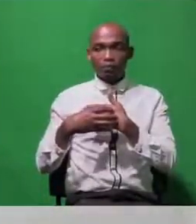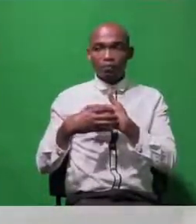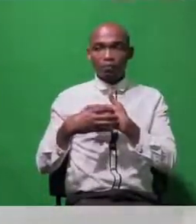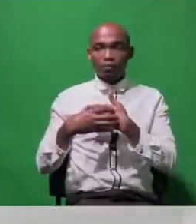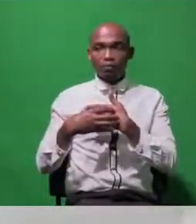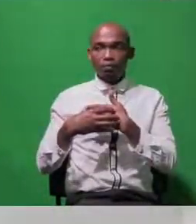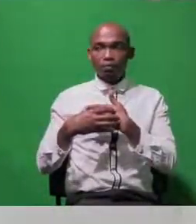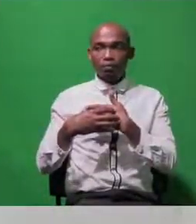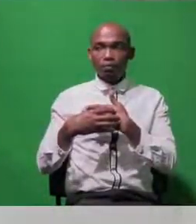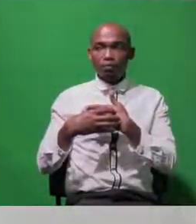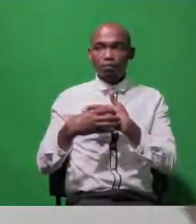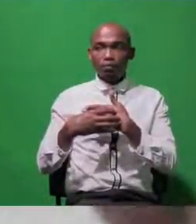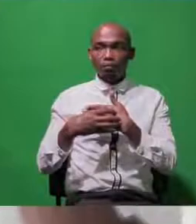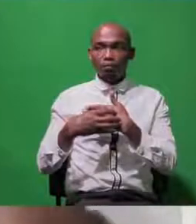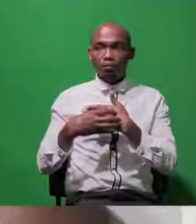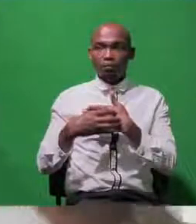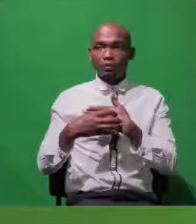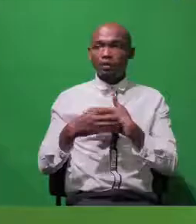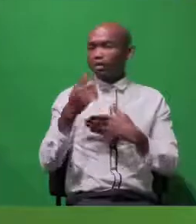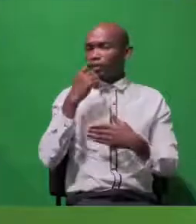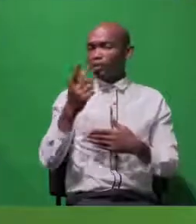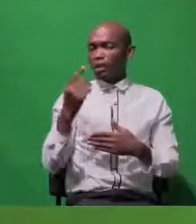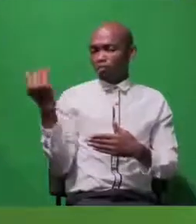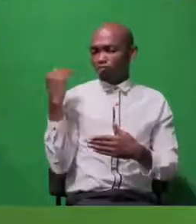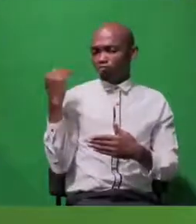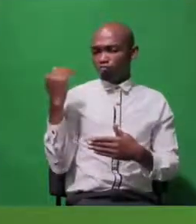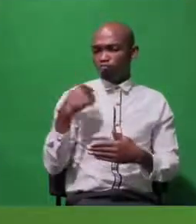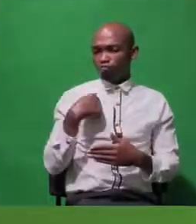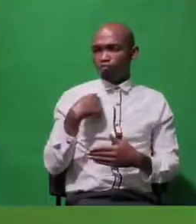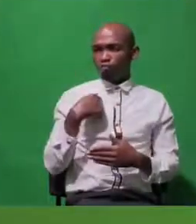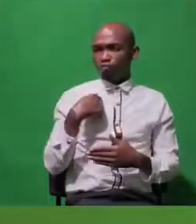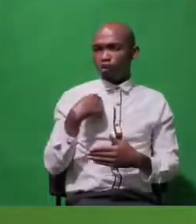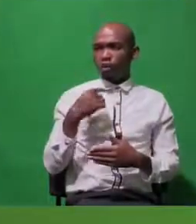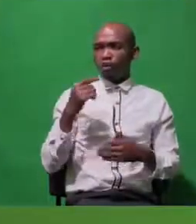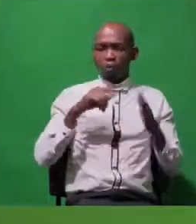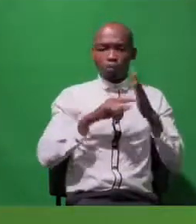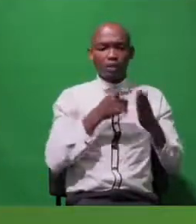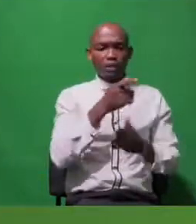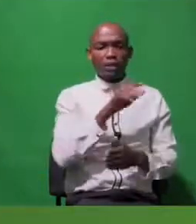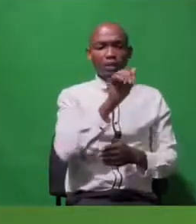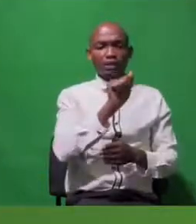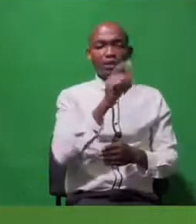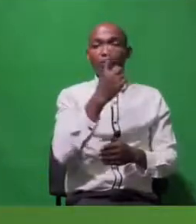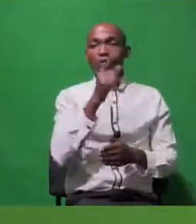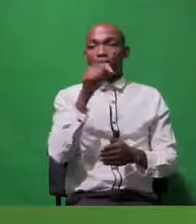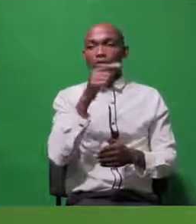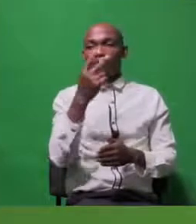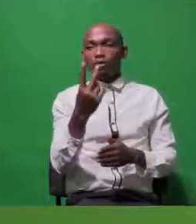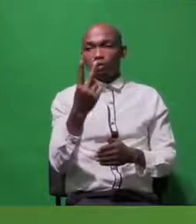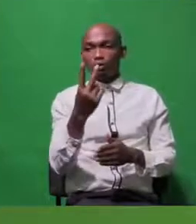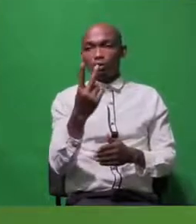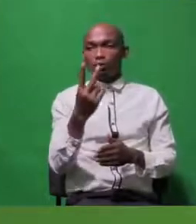The position of the image. Can you tell me? The point here is at 1, 2.